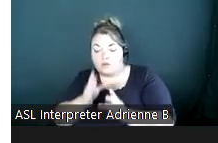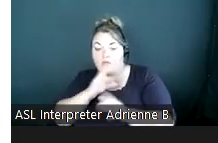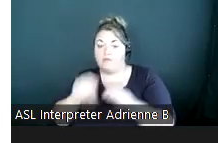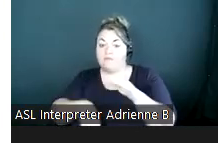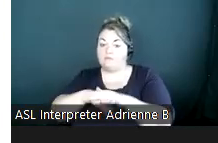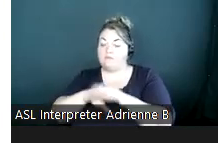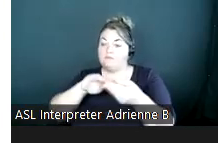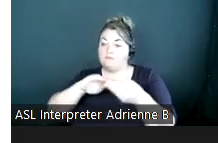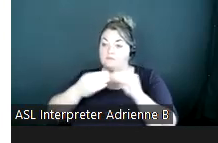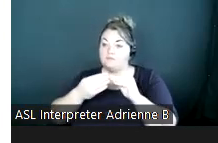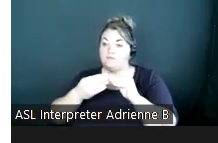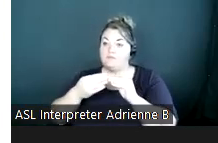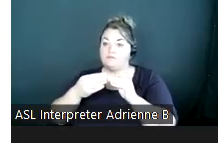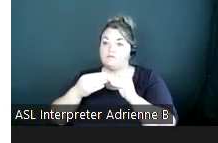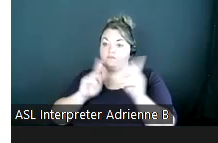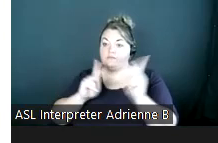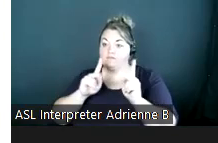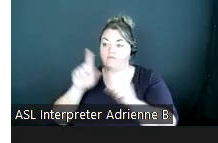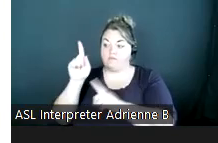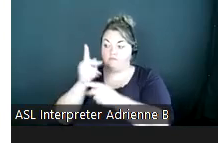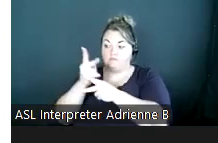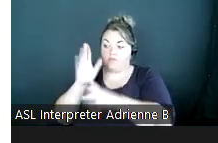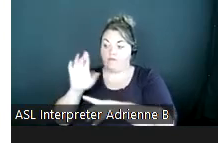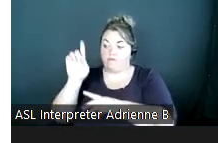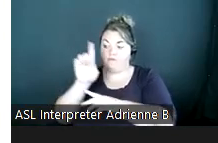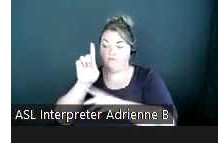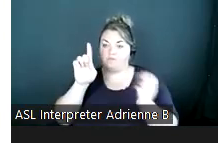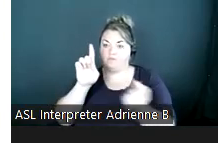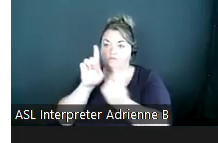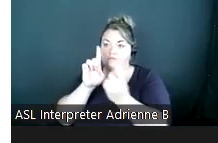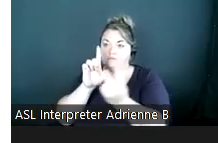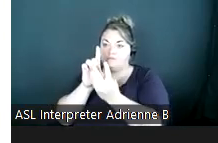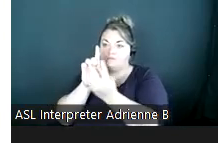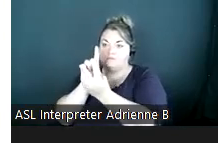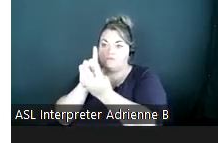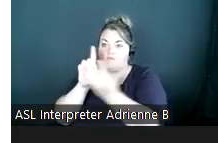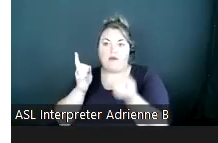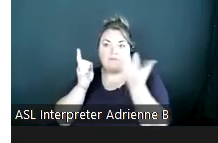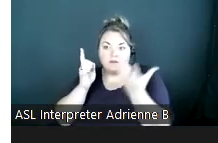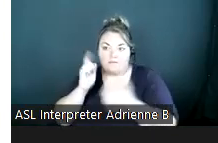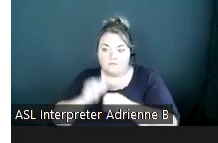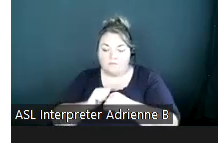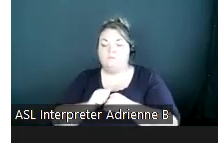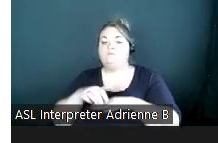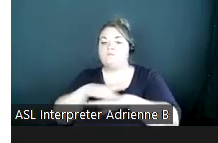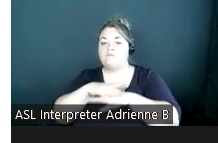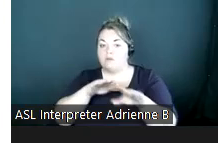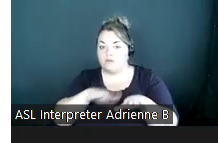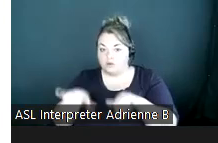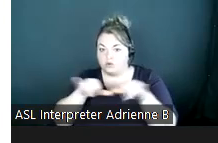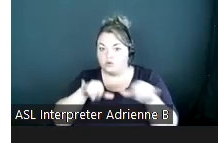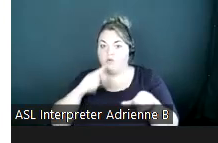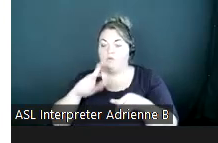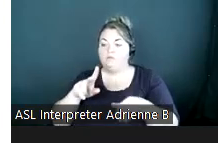a supervisor oversees at that BHA. There are also minimum standards for personnel providing